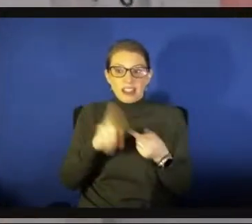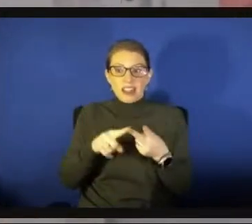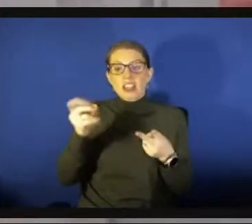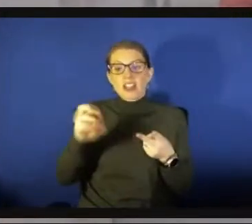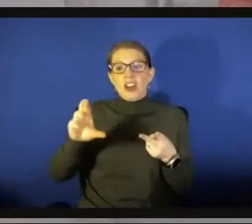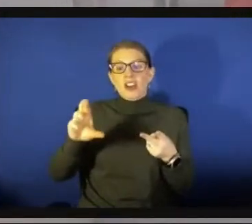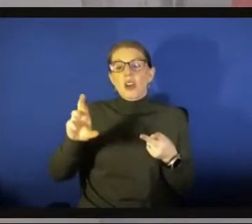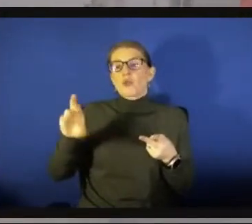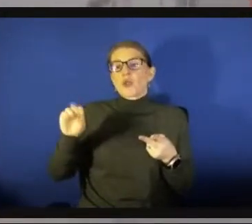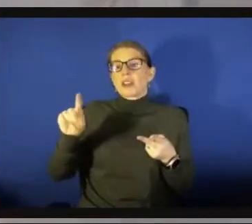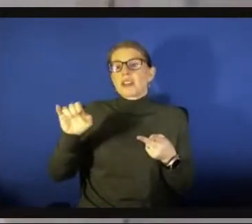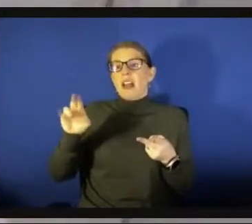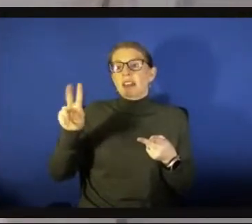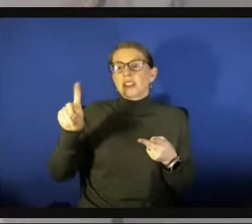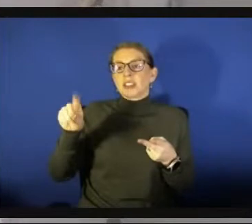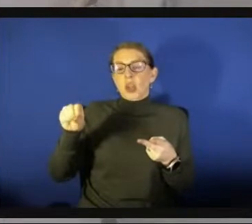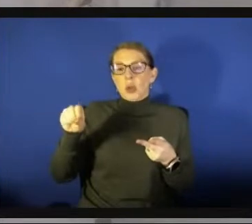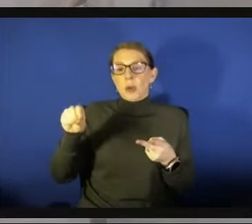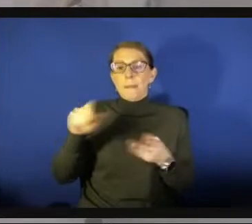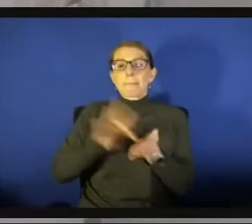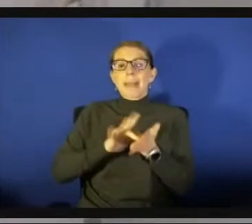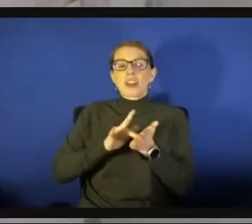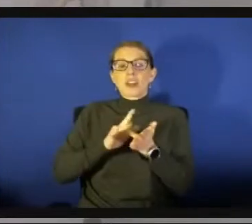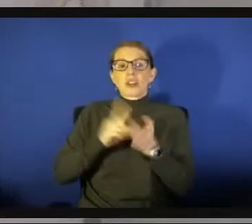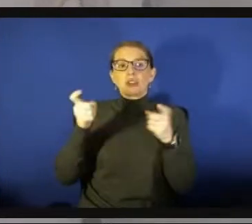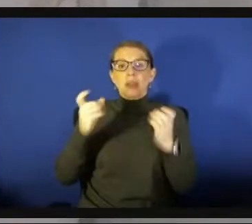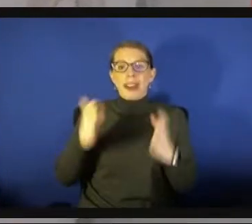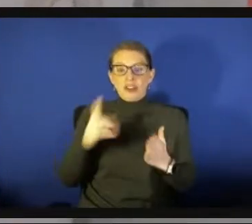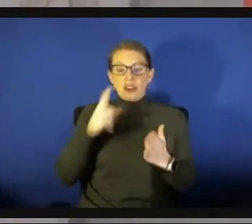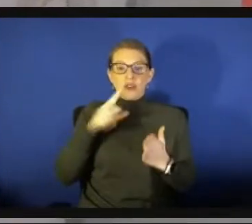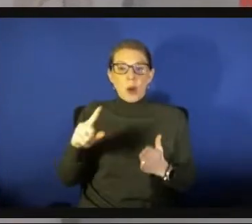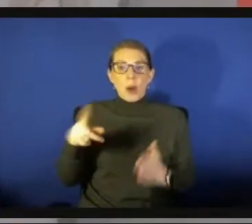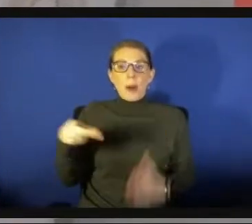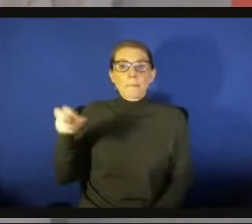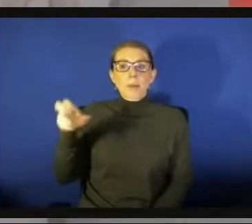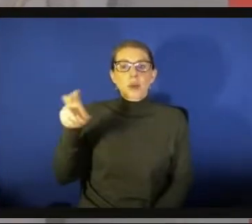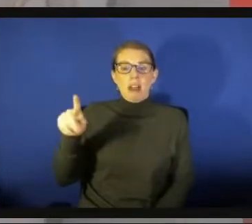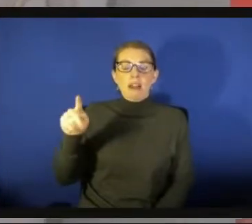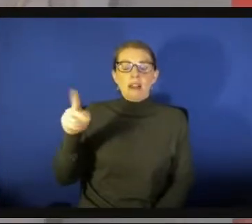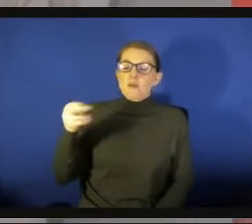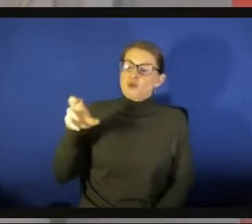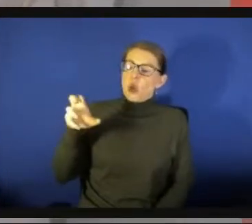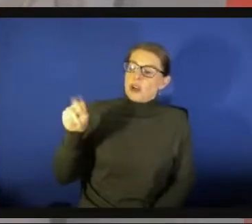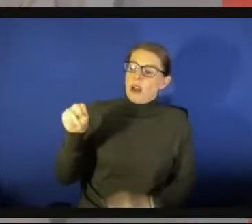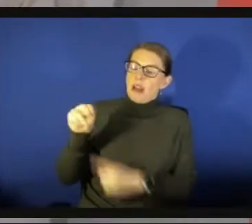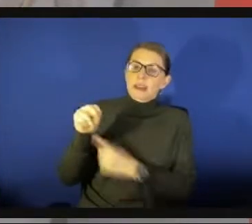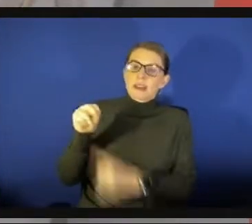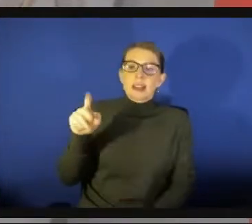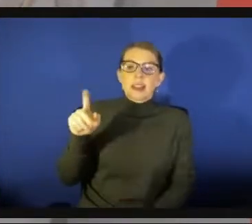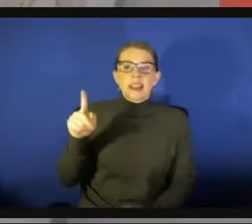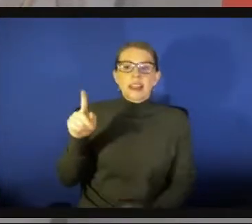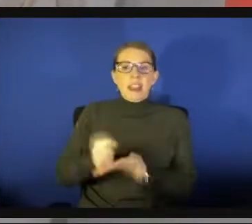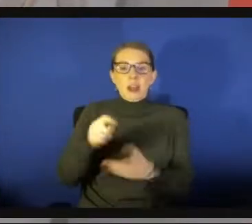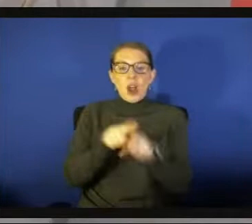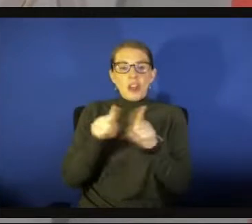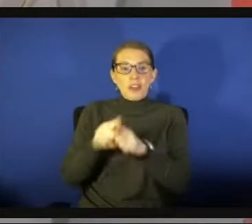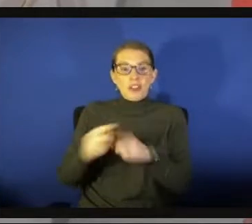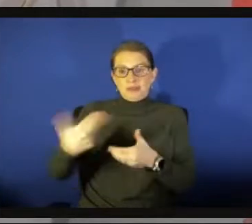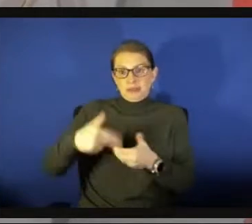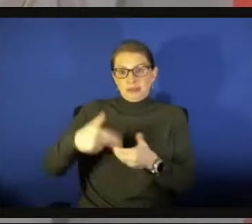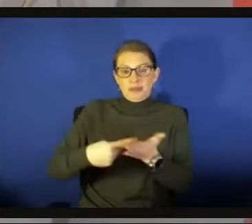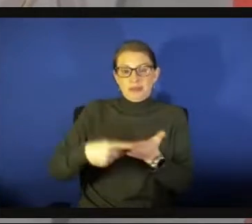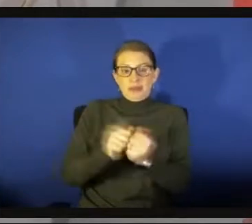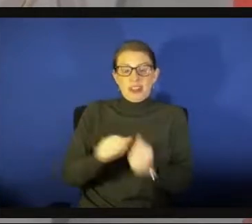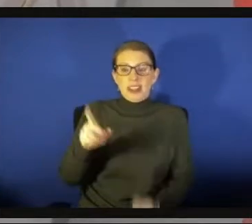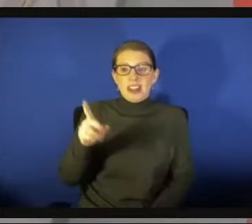He is the Medical Director of Proton Therapy here at the University of Kansas Health System. And we are also going to be joined and talk with Nurse